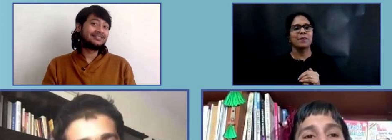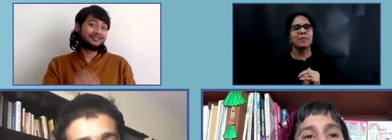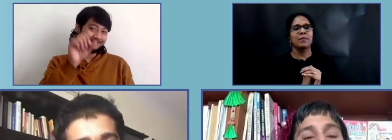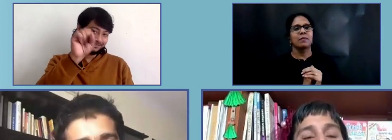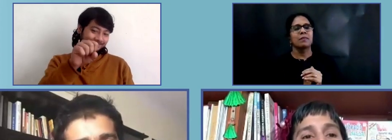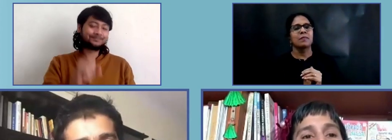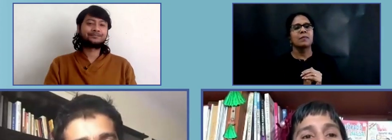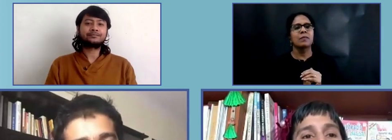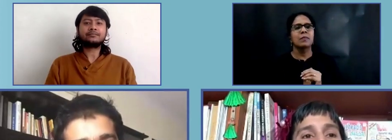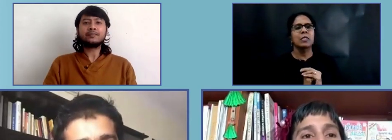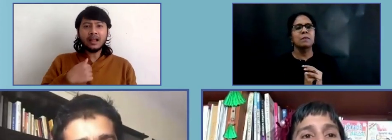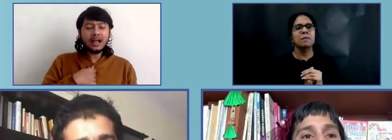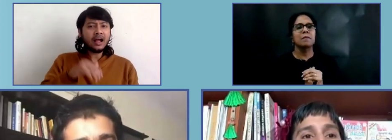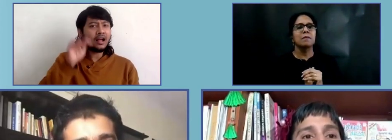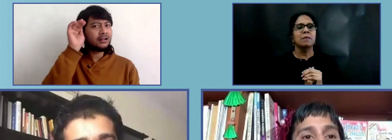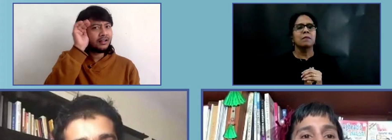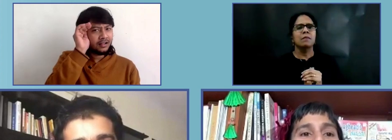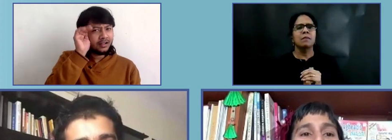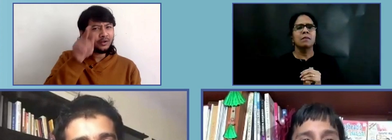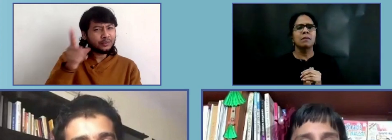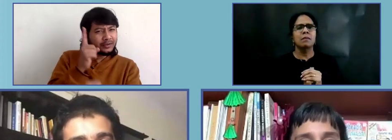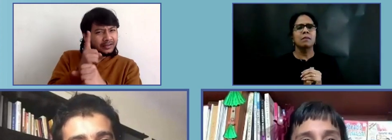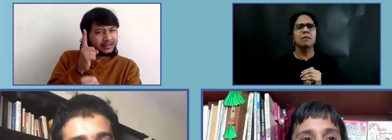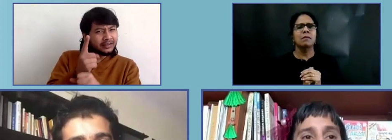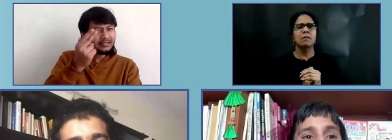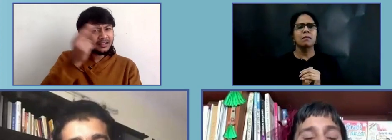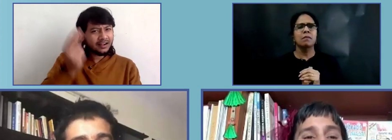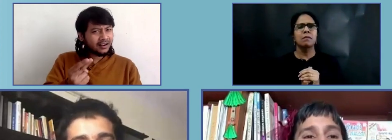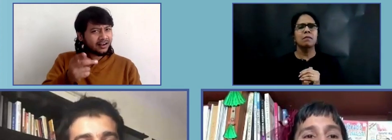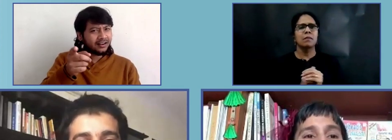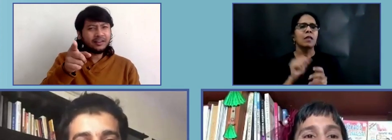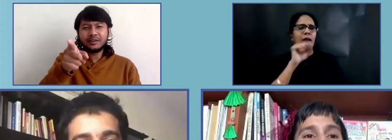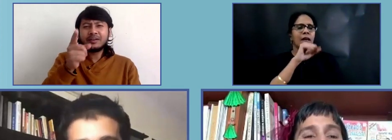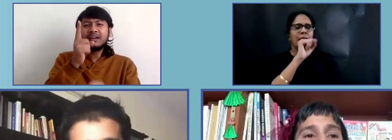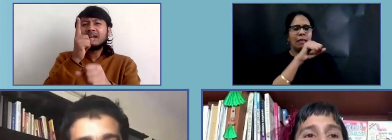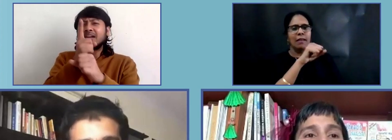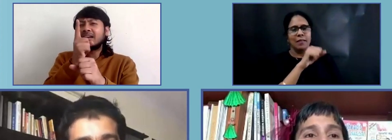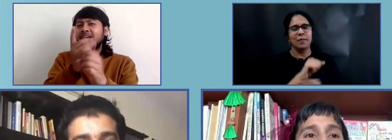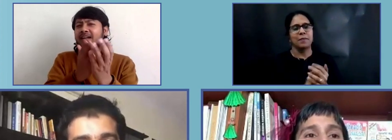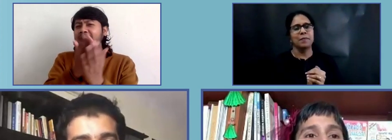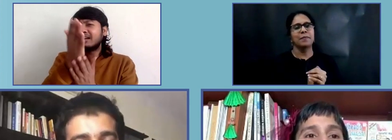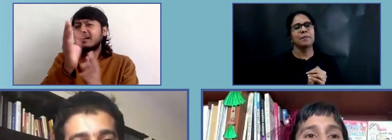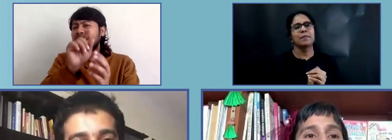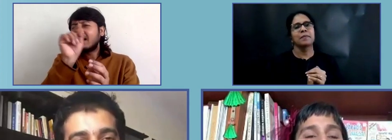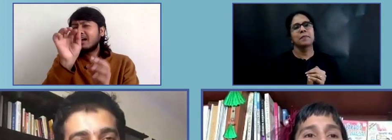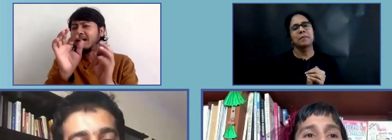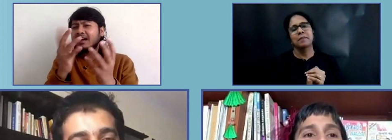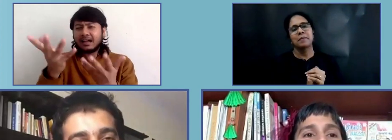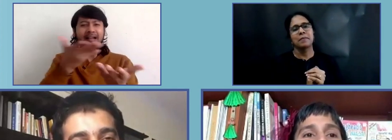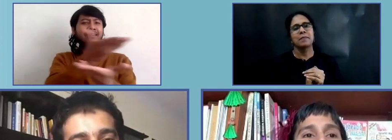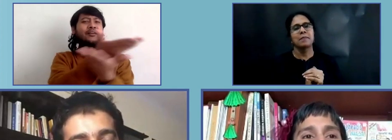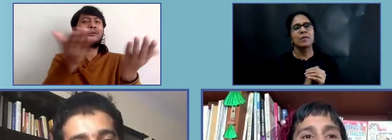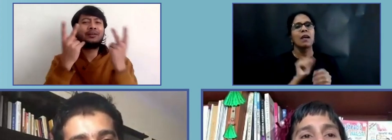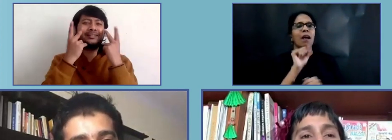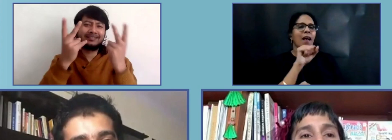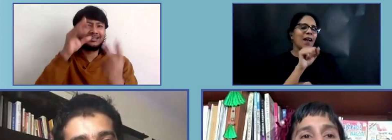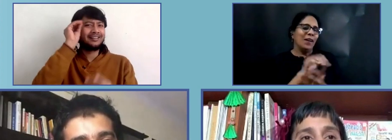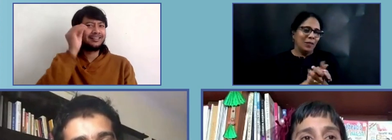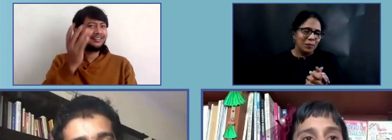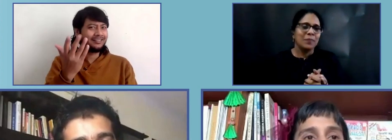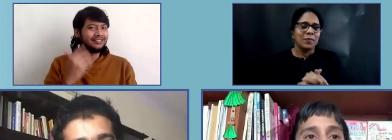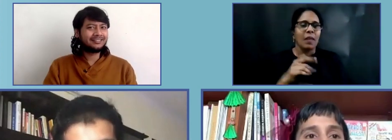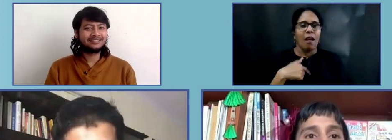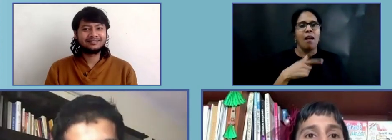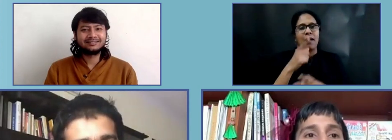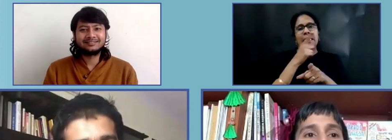heard that you are also a teacher. What do you exactly do? If you can please explain to the audience who are watching us right now. Yeah, I'm a